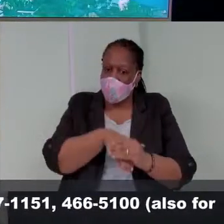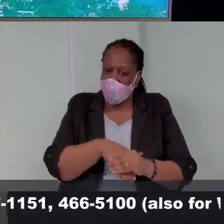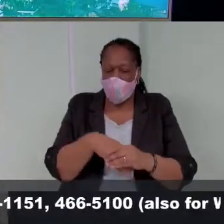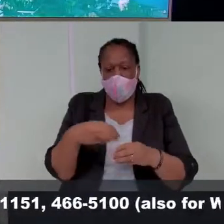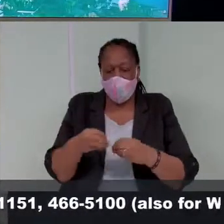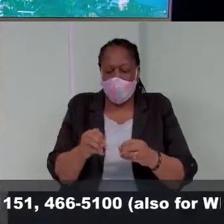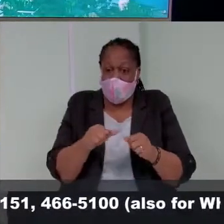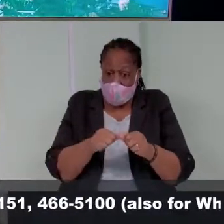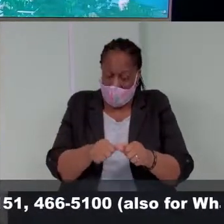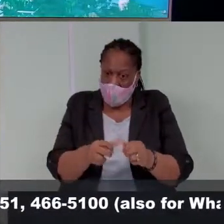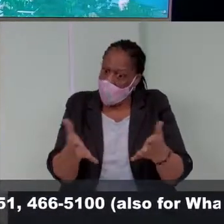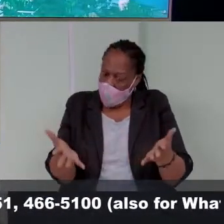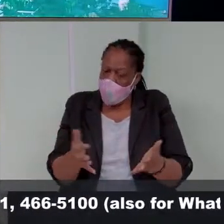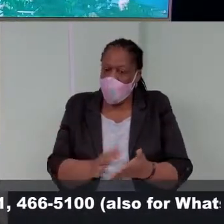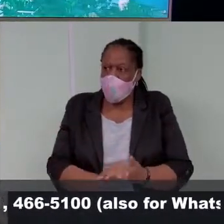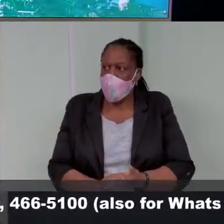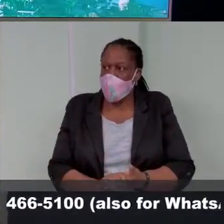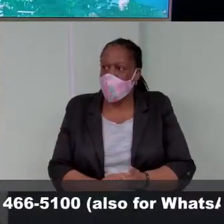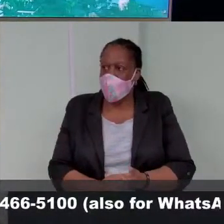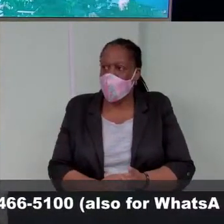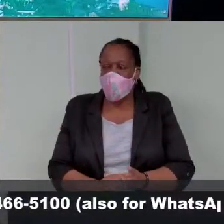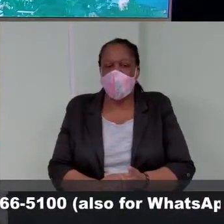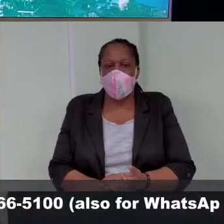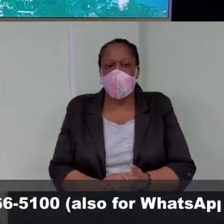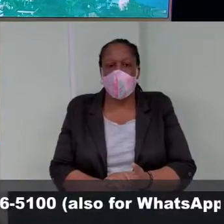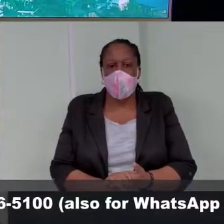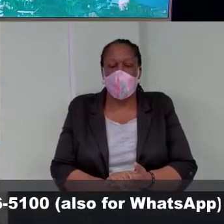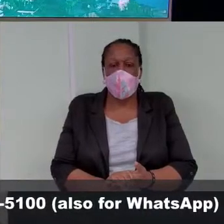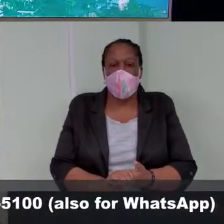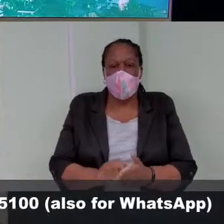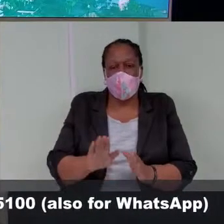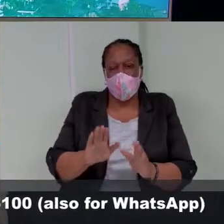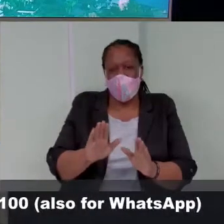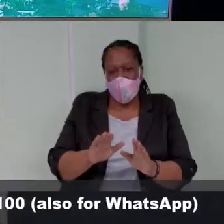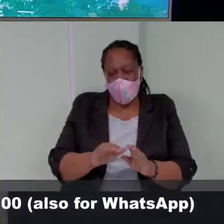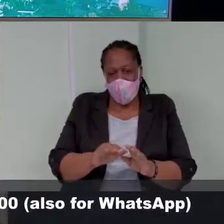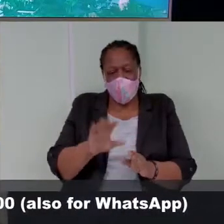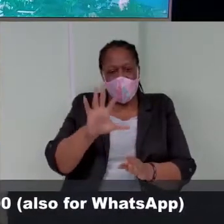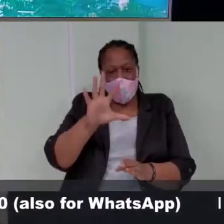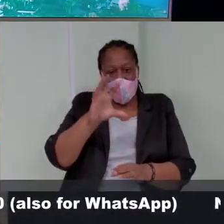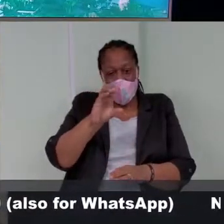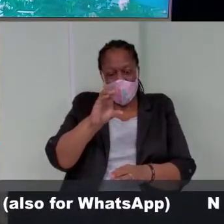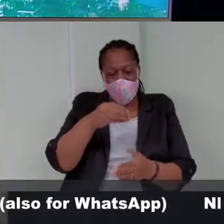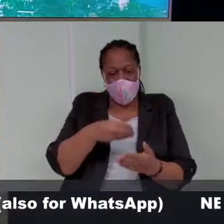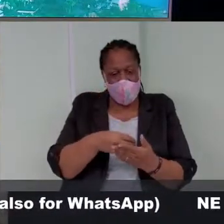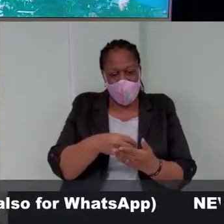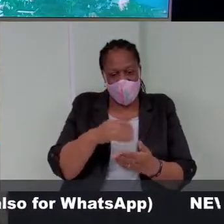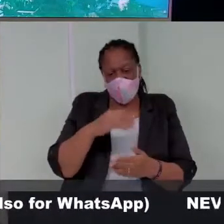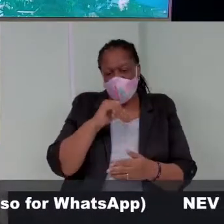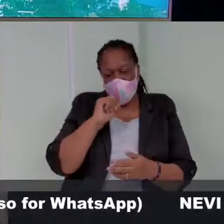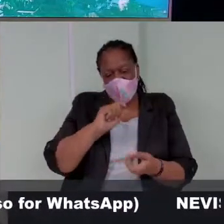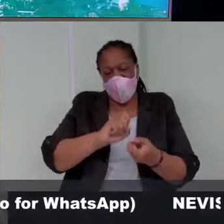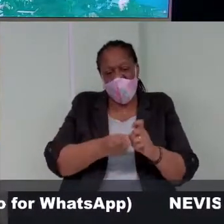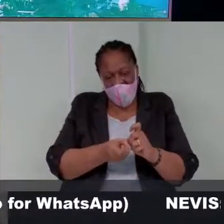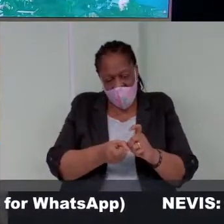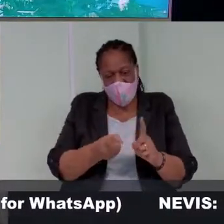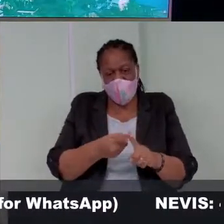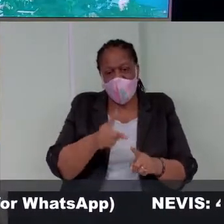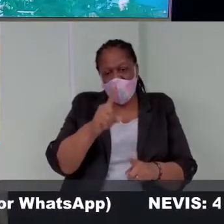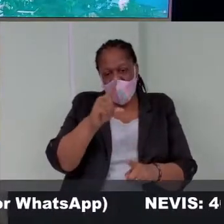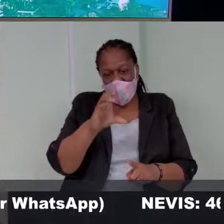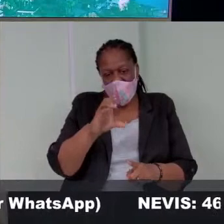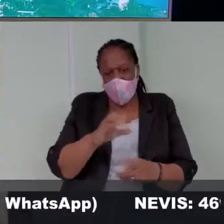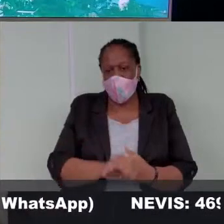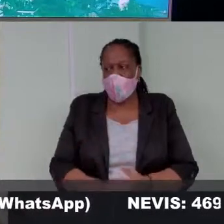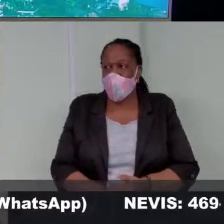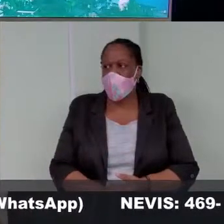stage. The reduction of the fine would have been one of those changes. I also said that those changes are being